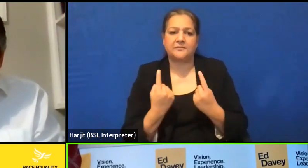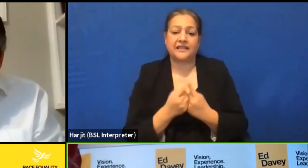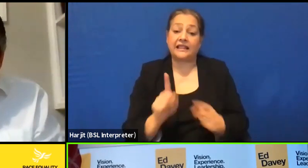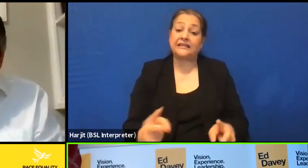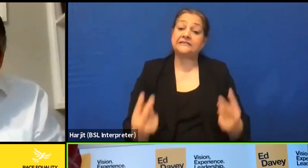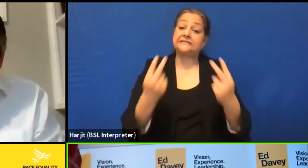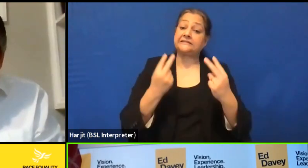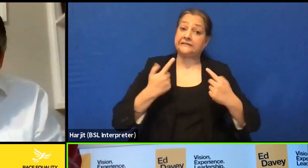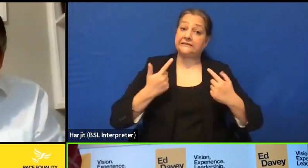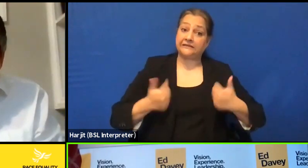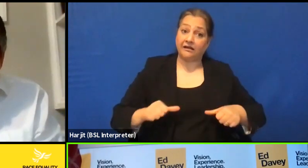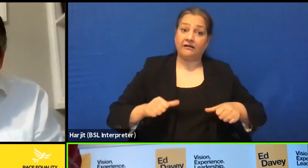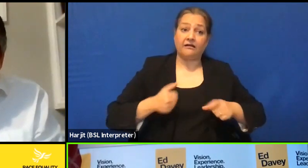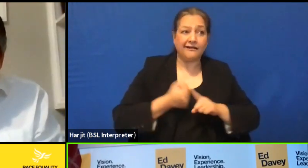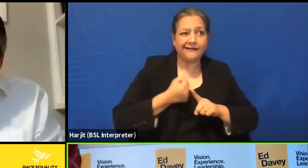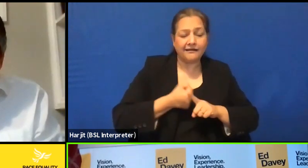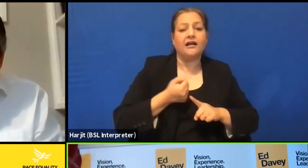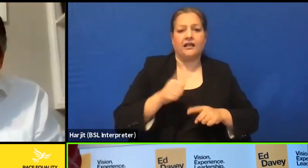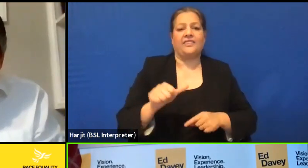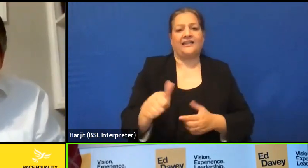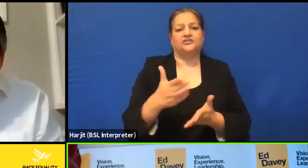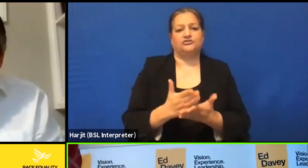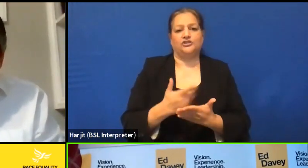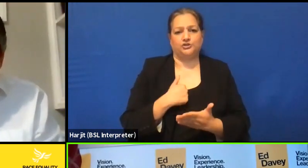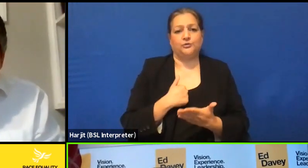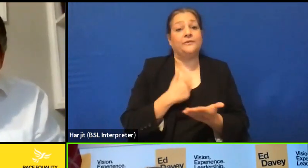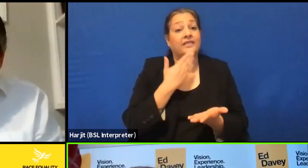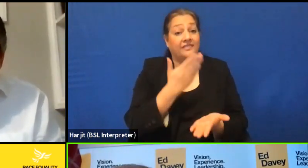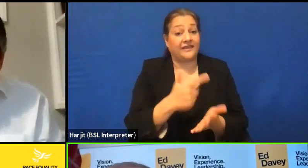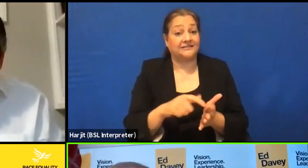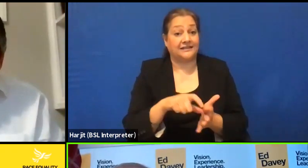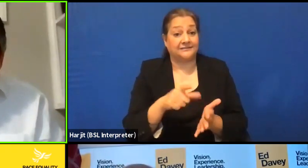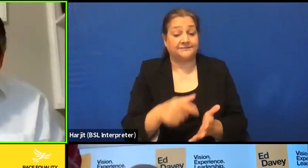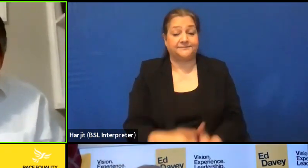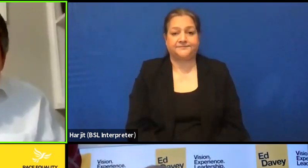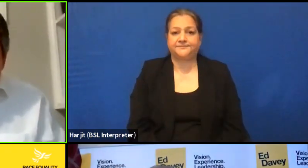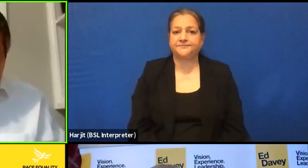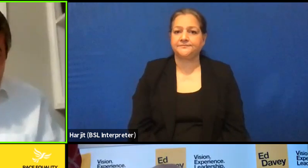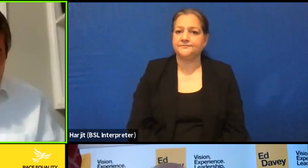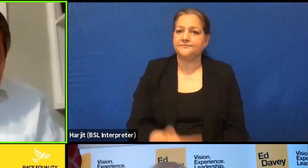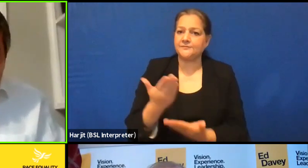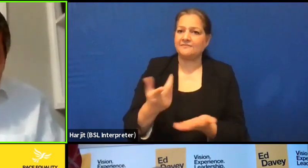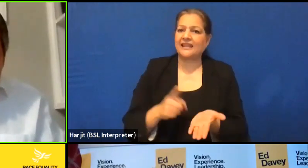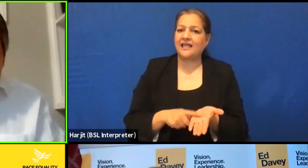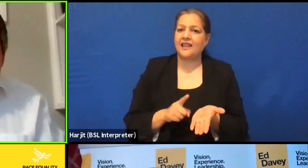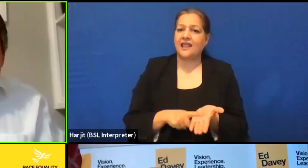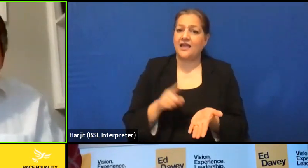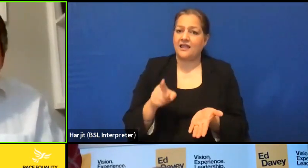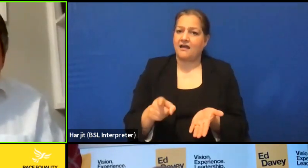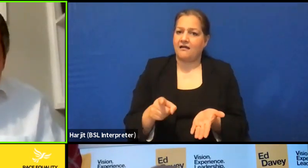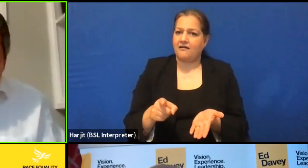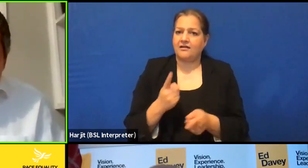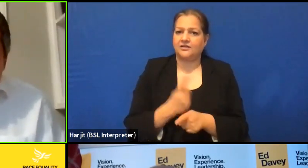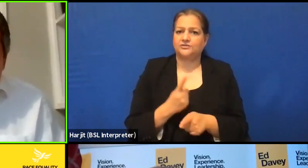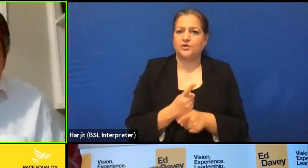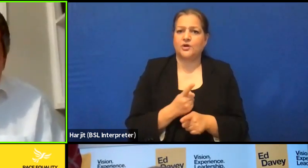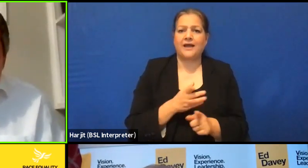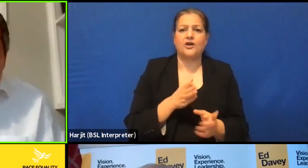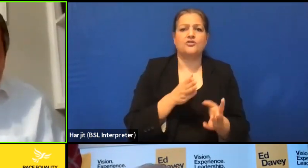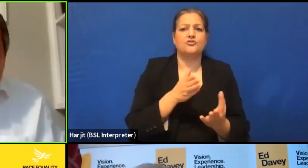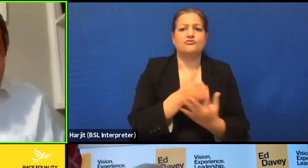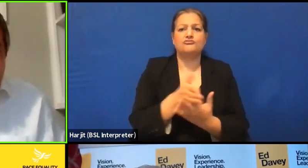trust. Then you get their trust. And then lots of things flow from that. Thanks, Ed. Layla, is this a question about reaching out to communities and also why